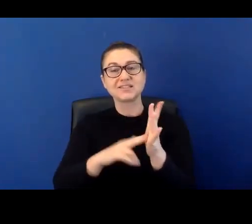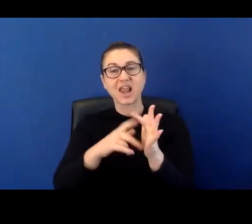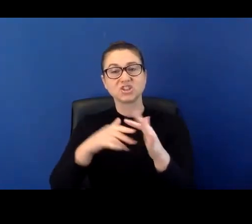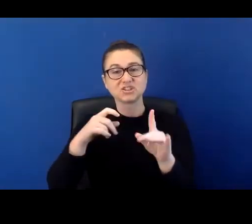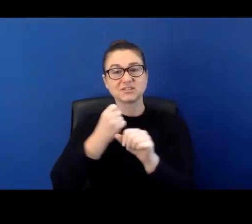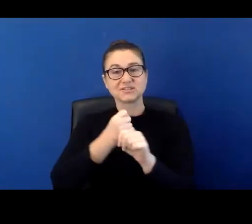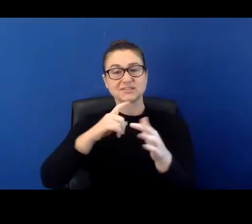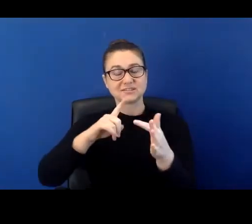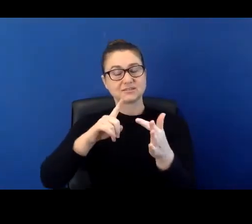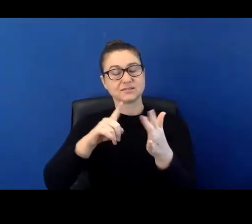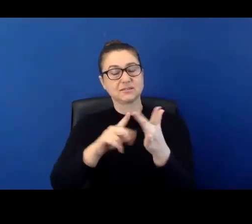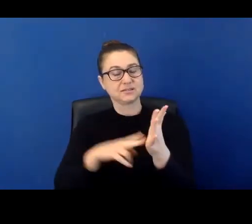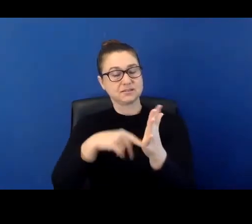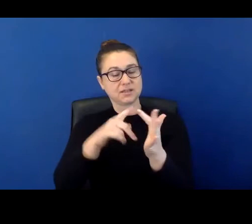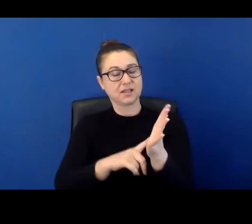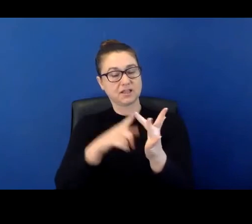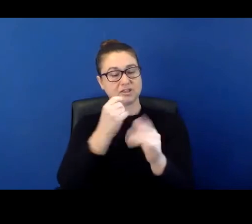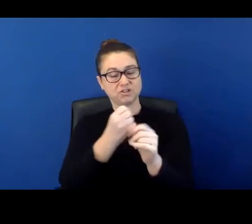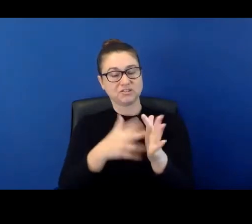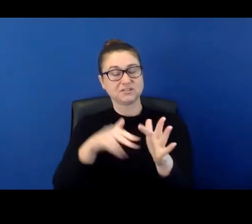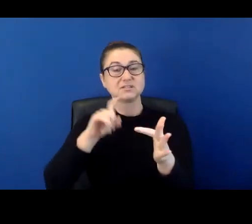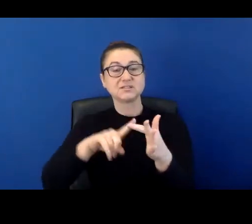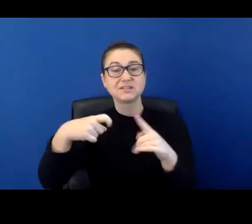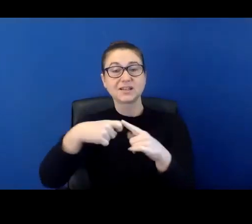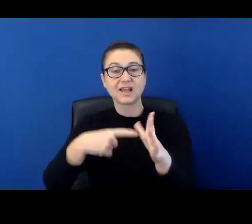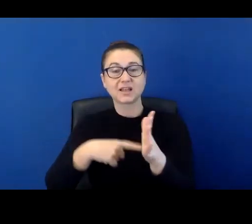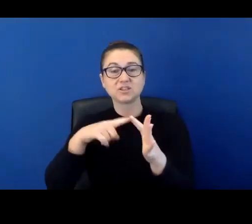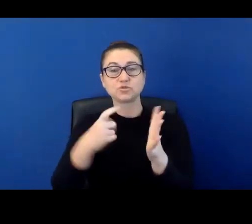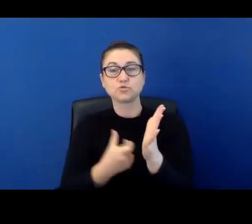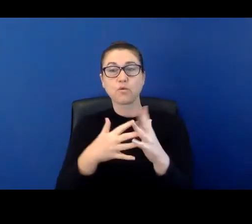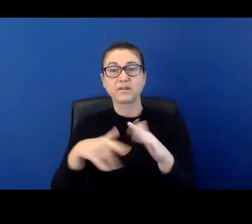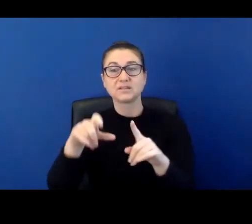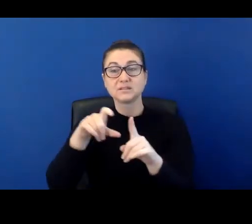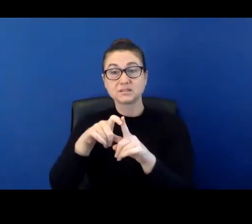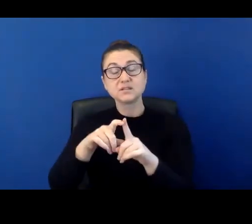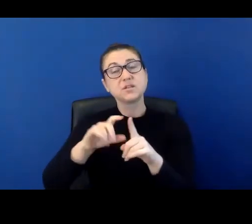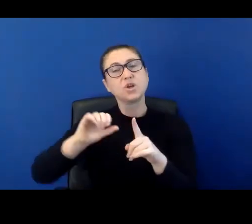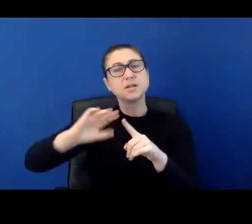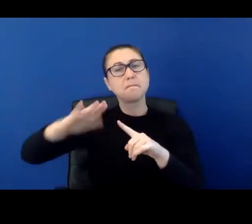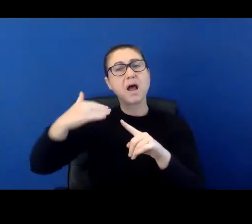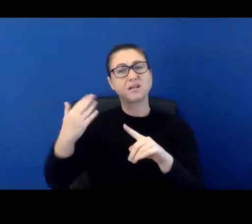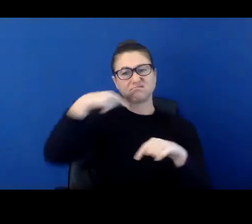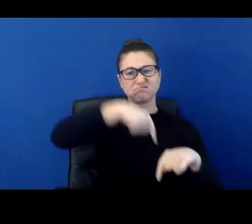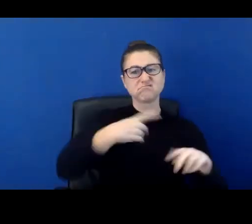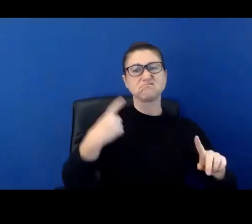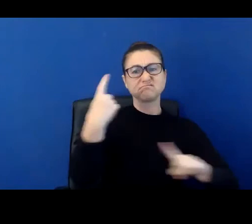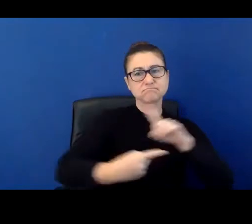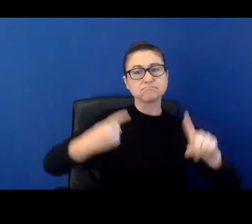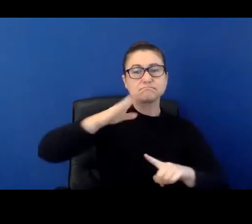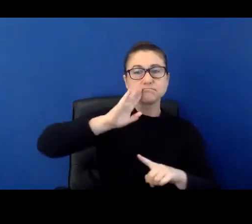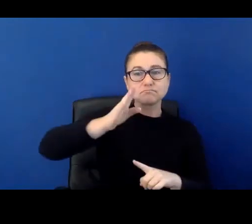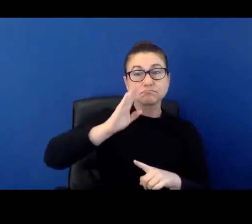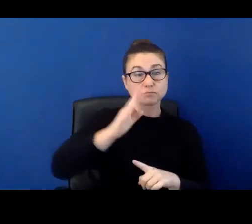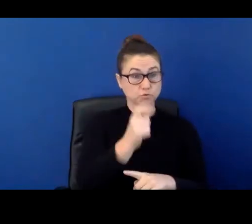you're interested in Kate's work, she spoke at one of our previous webinars, which will soon